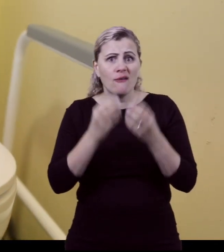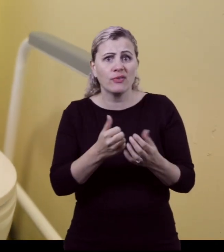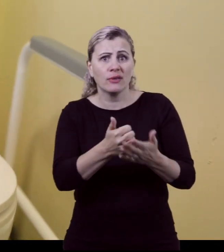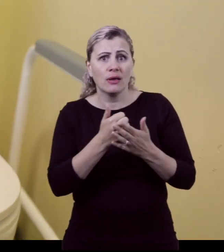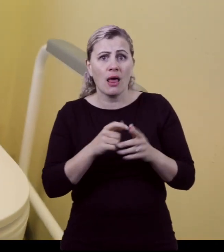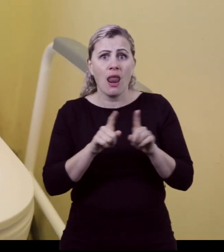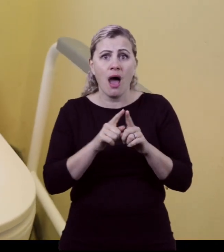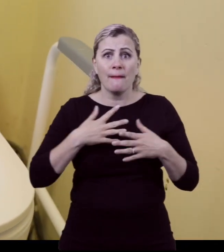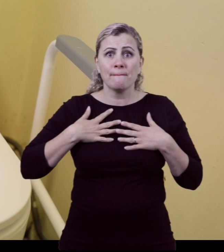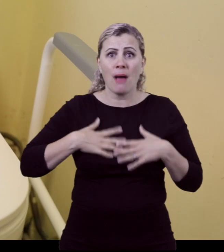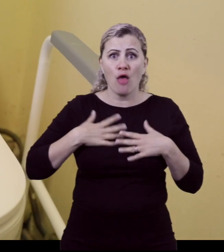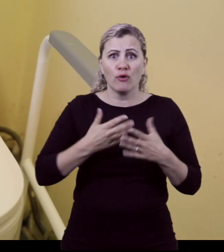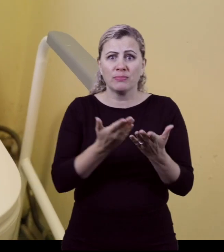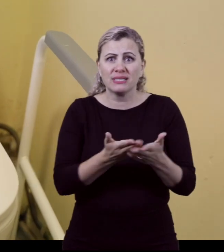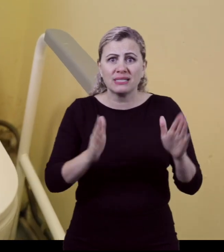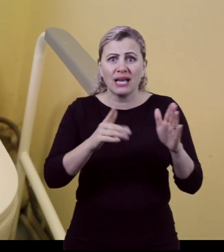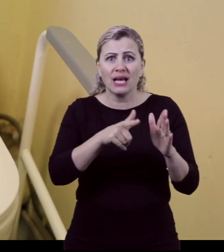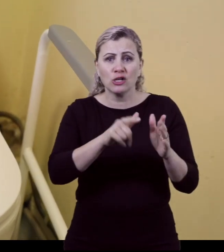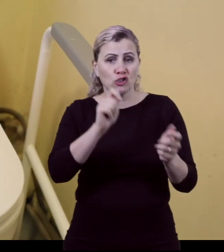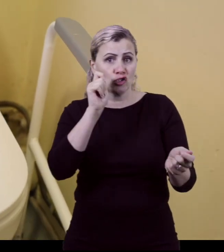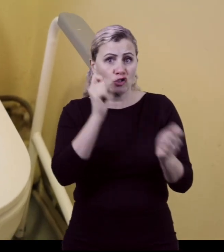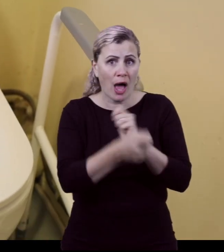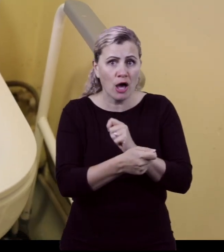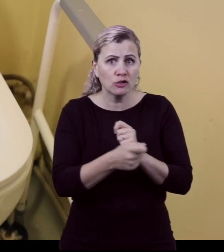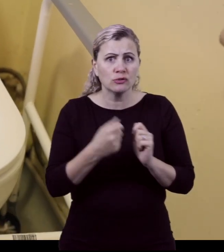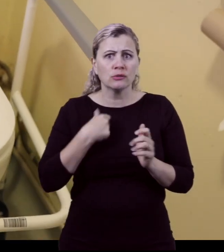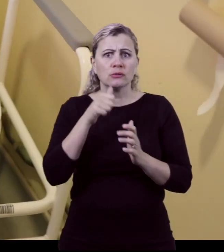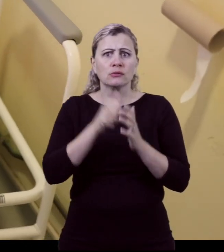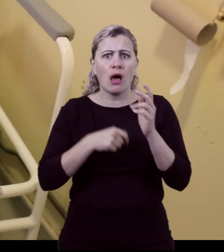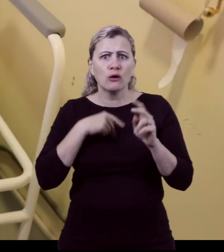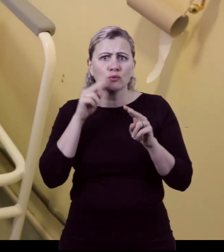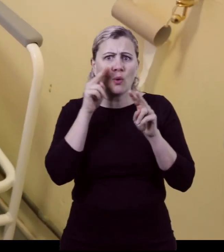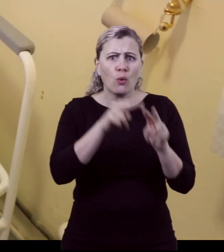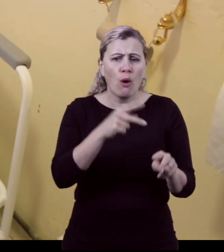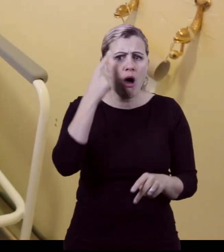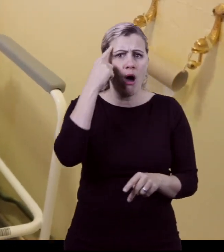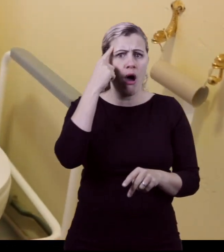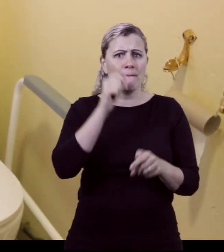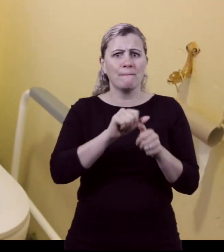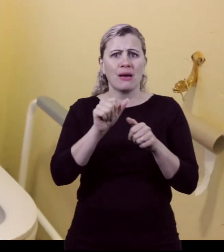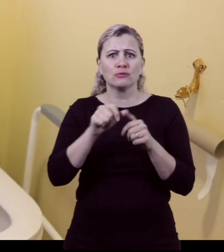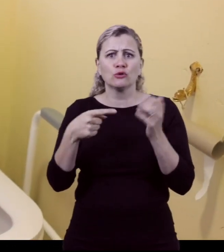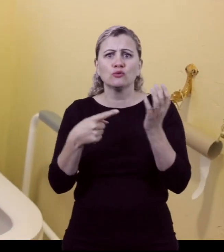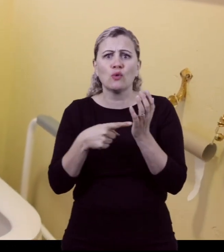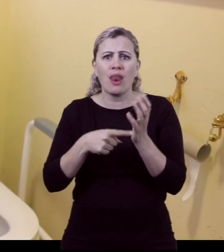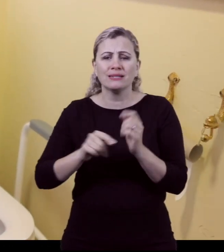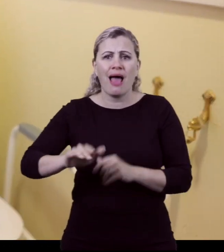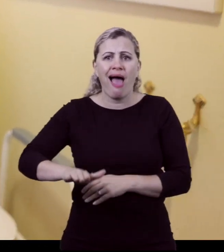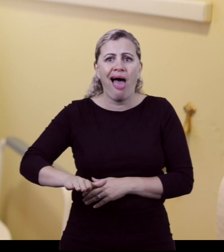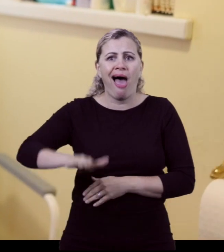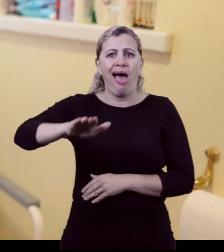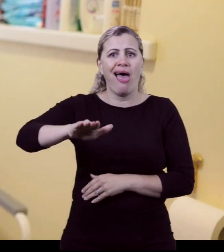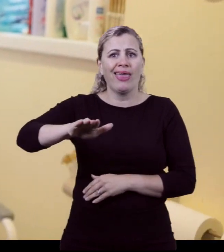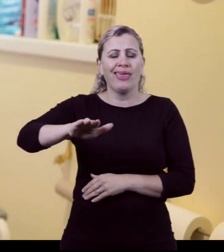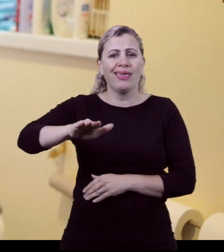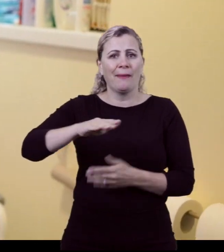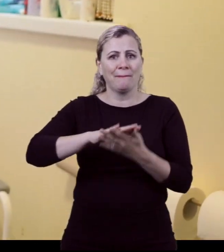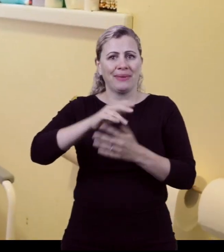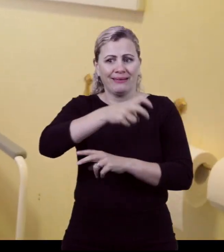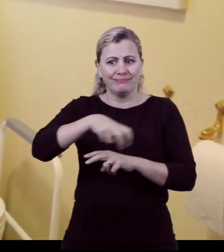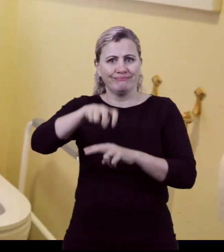you brought the thing in temporary because we had like a plastic extension